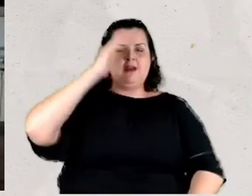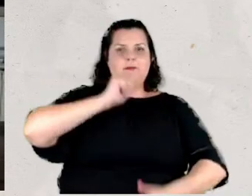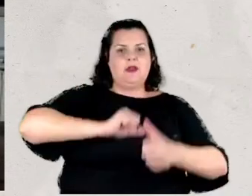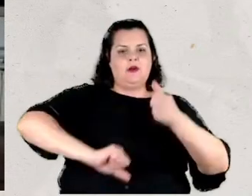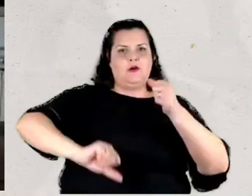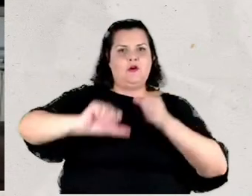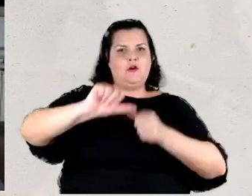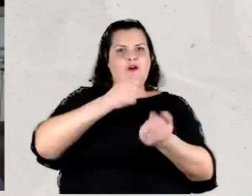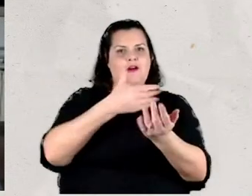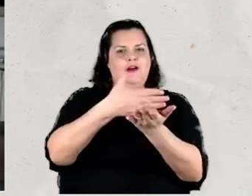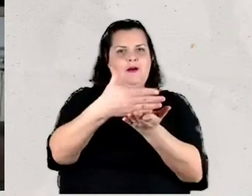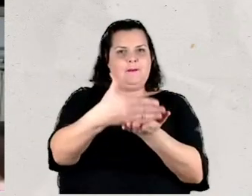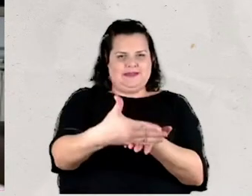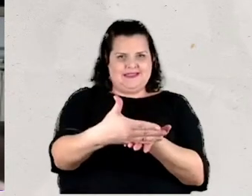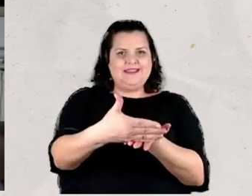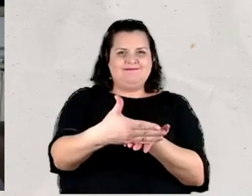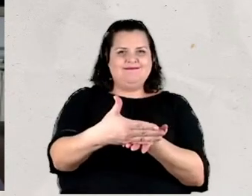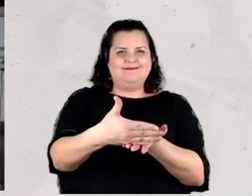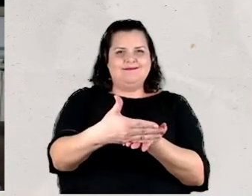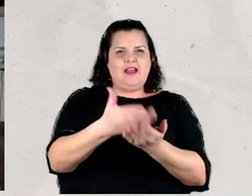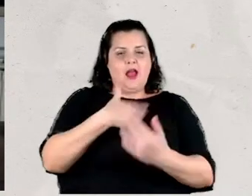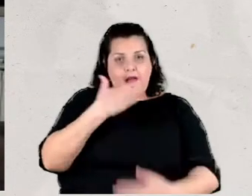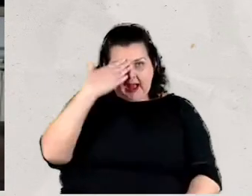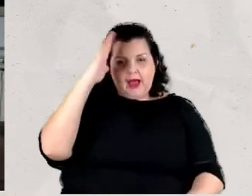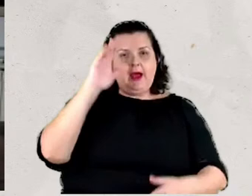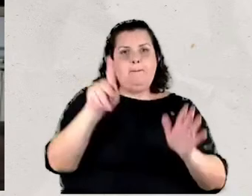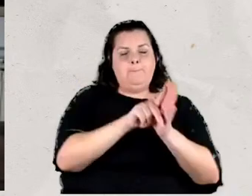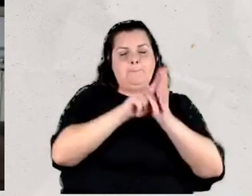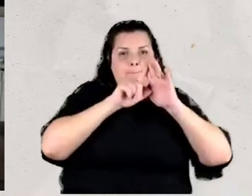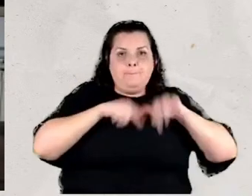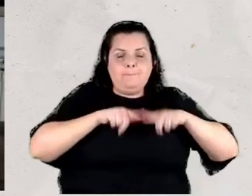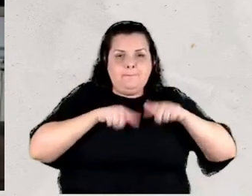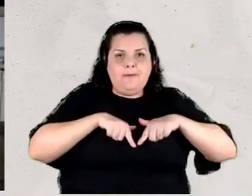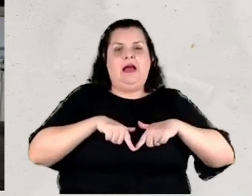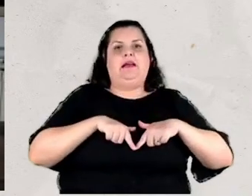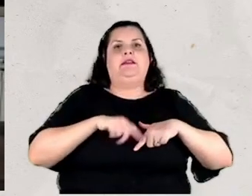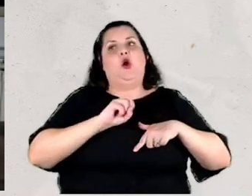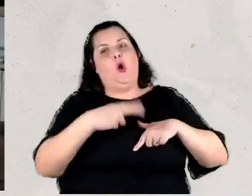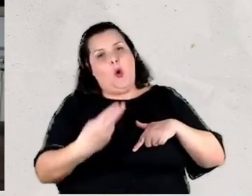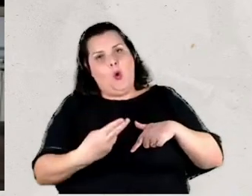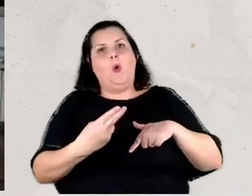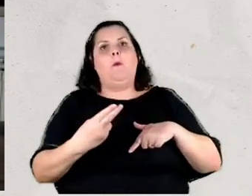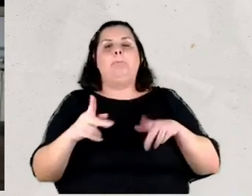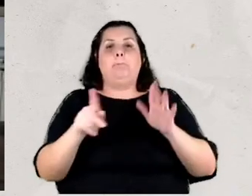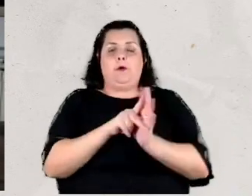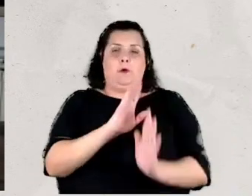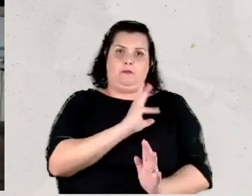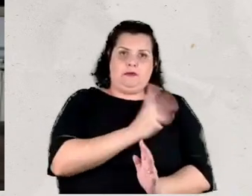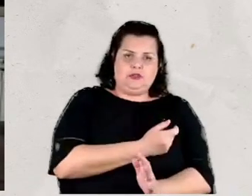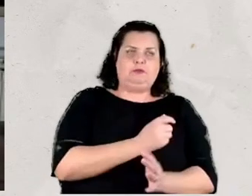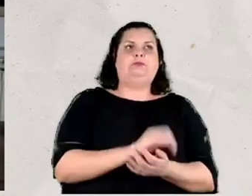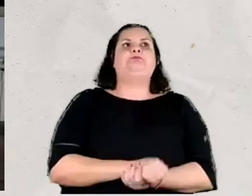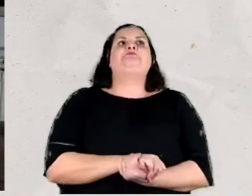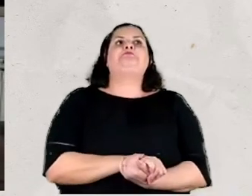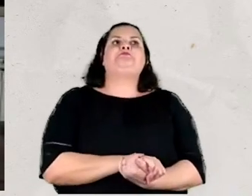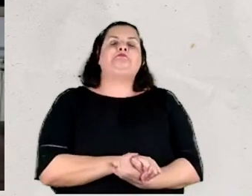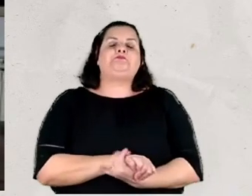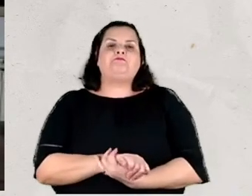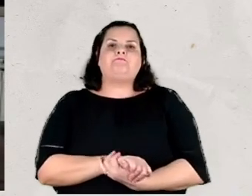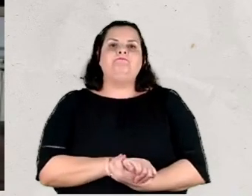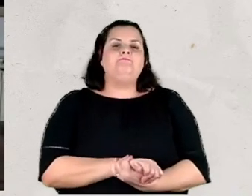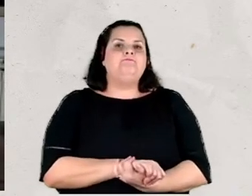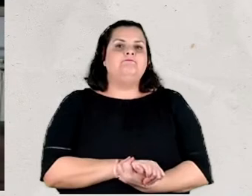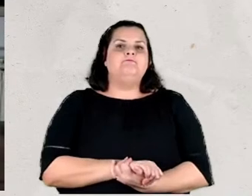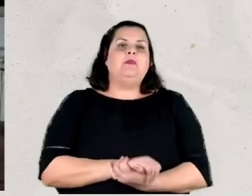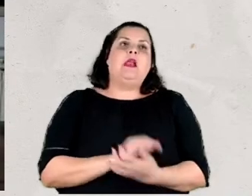I would like to see pressure going from both directions. I'd like to see an Israeli offer on the table for a two-state